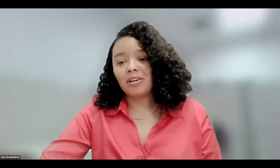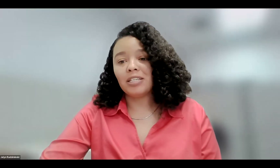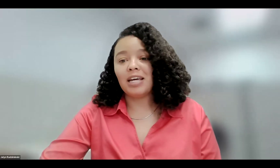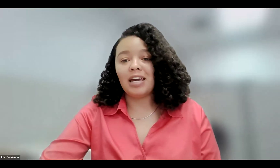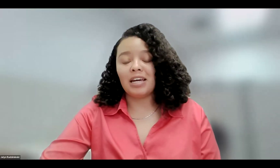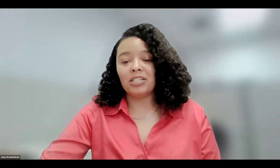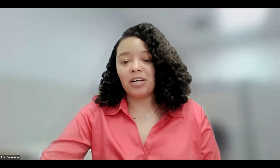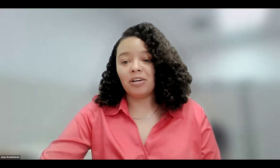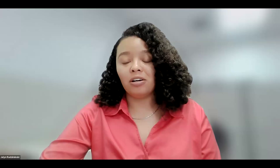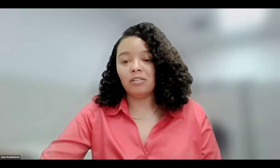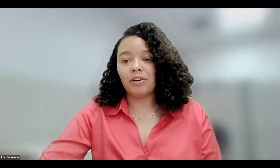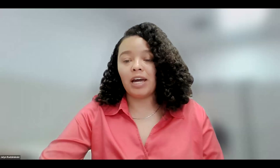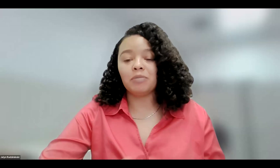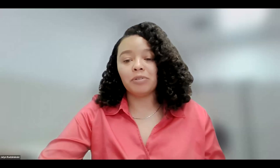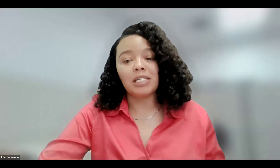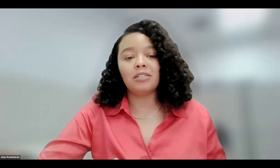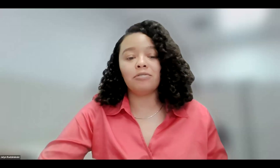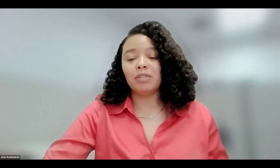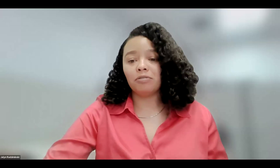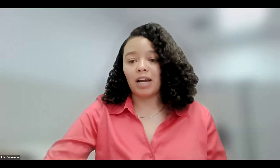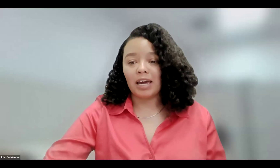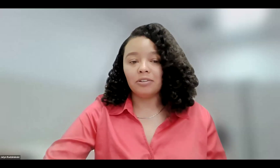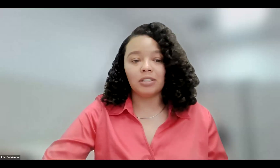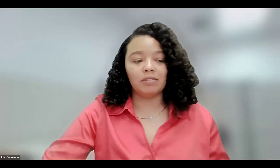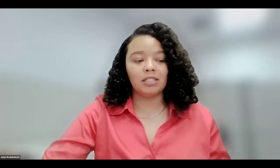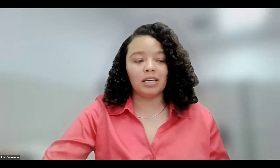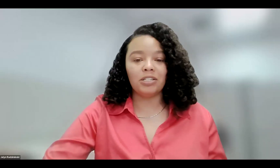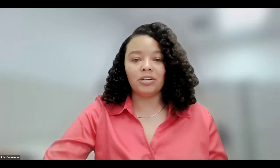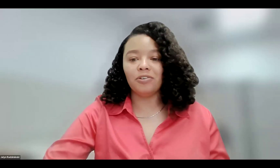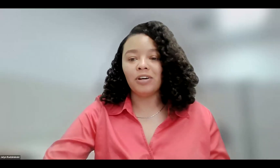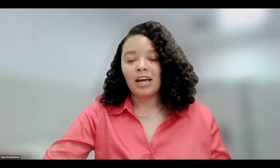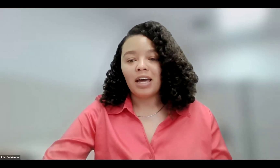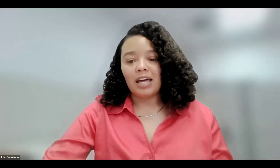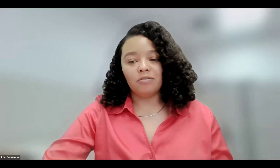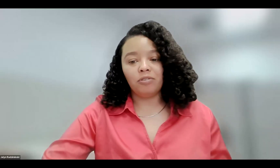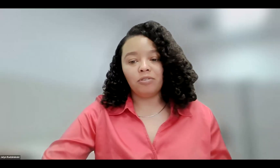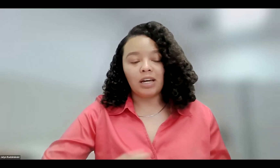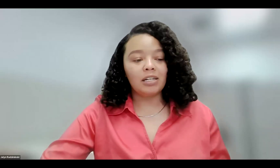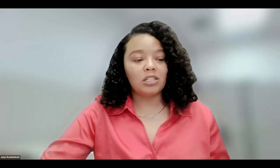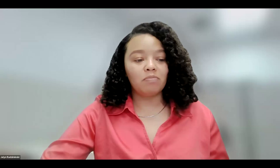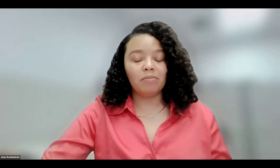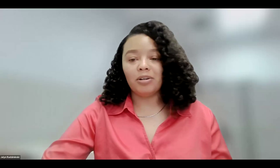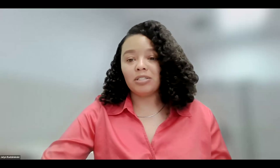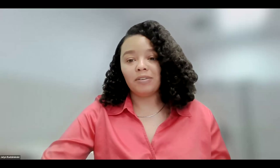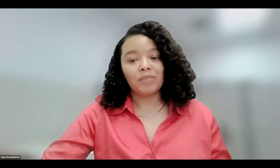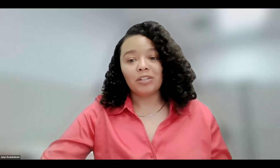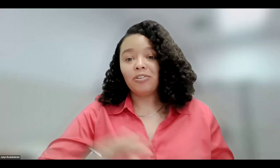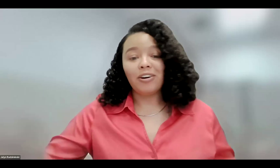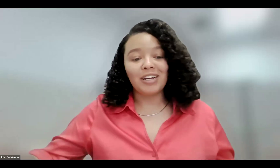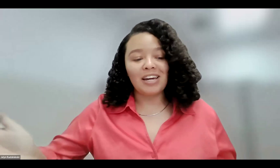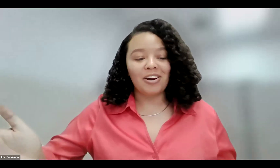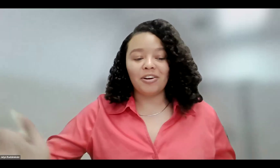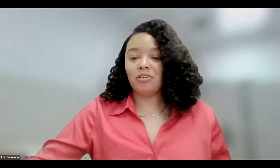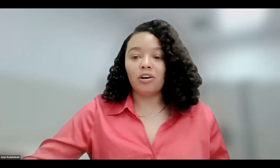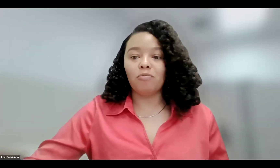being here today and sharing all of your expertise from different angles of this issue. And for the audience members, you